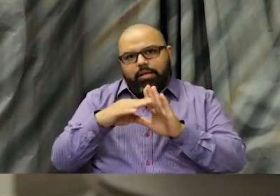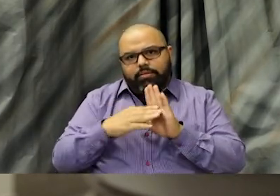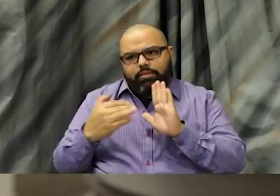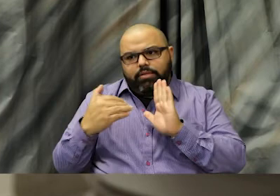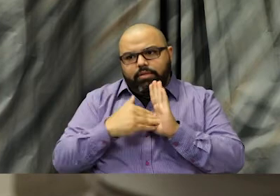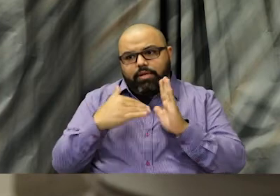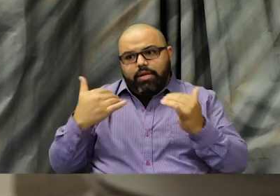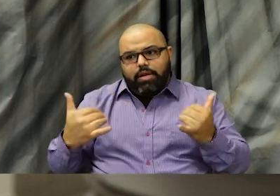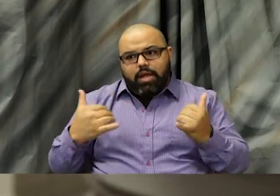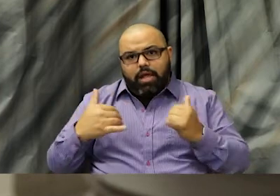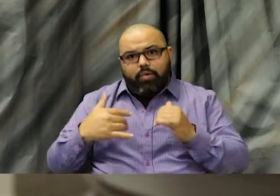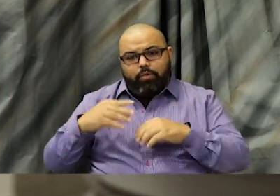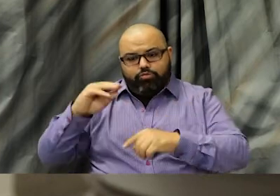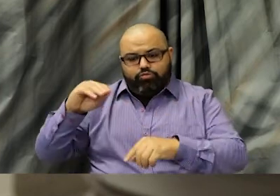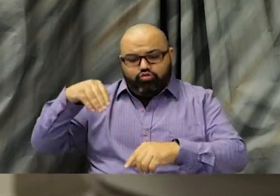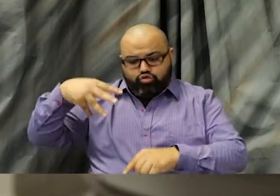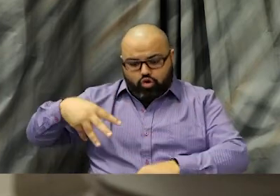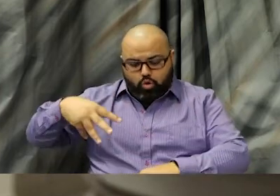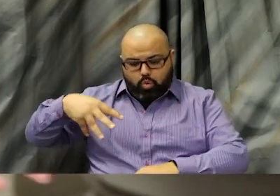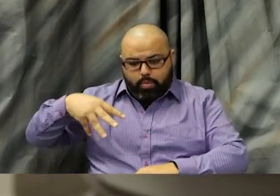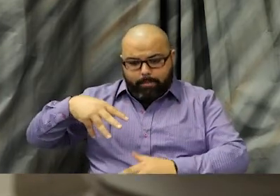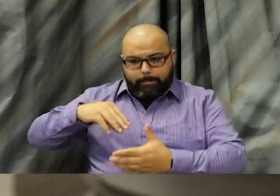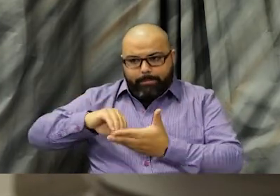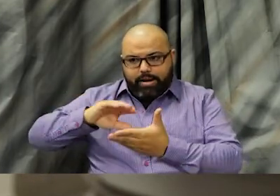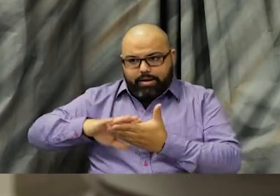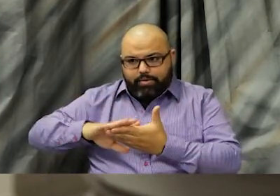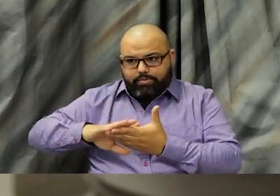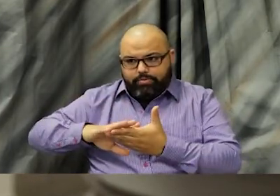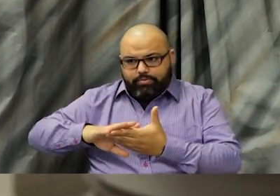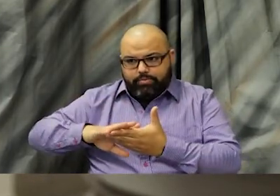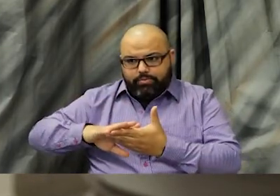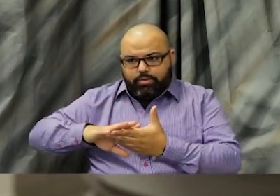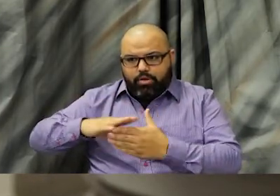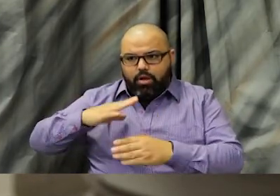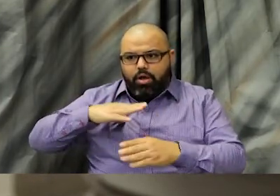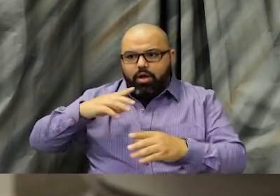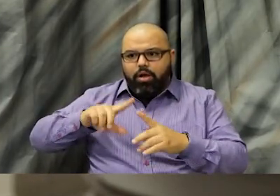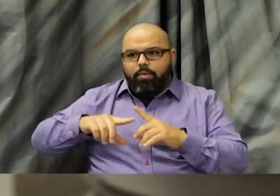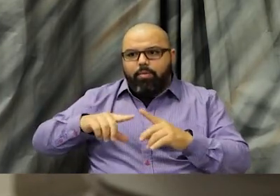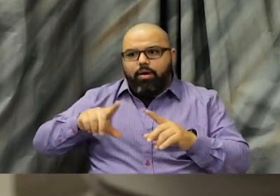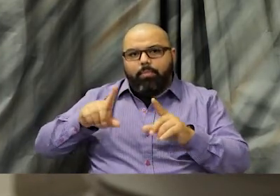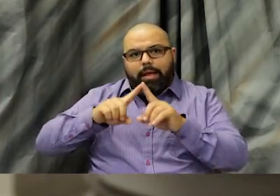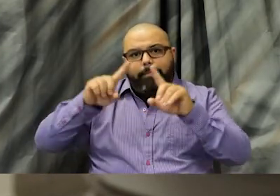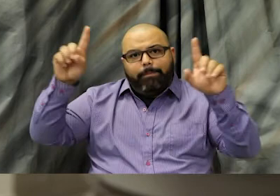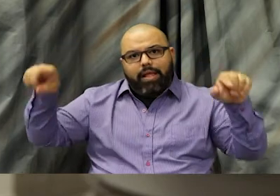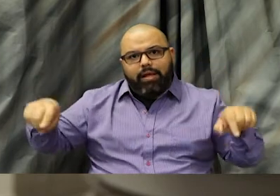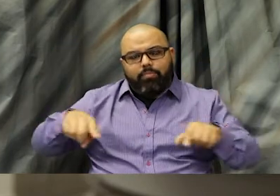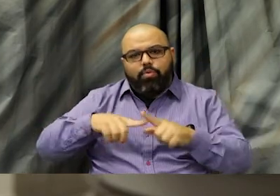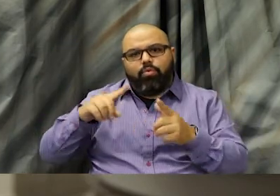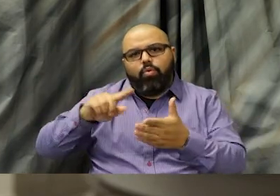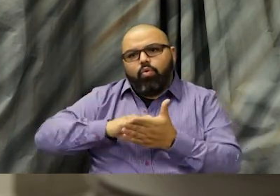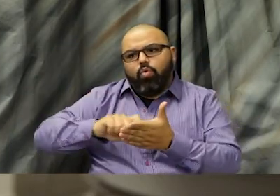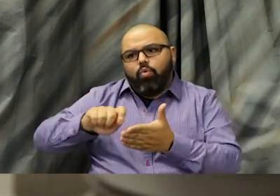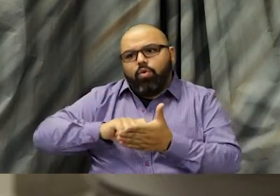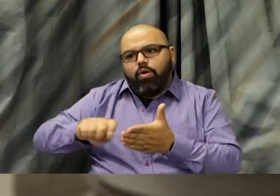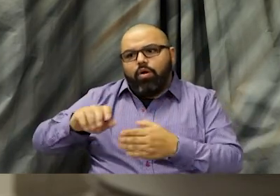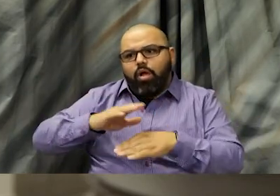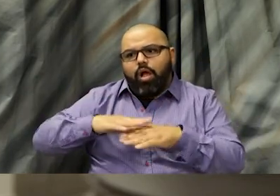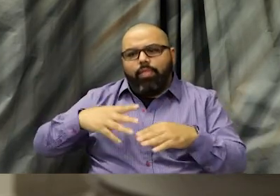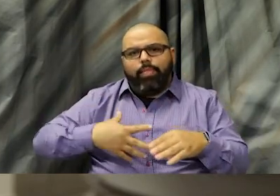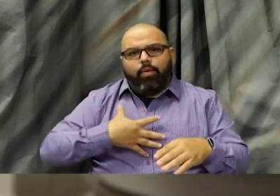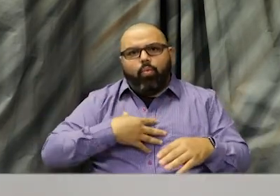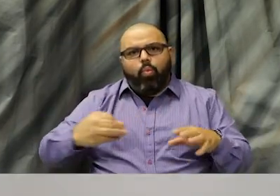again. I would now project my notes to my face-to-face students. So I would do it either in my Blackboard, or I would do it writing